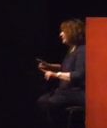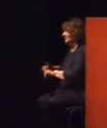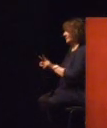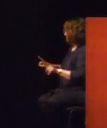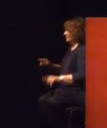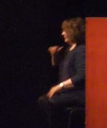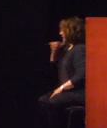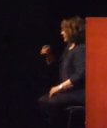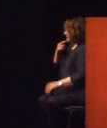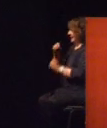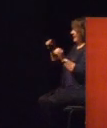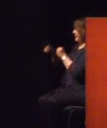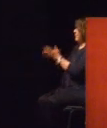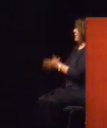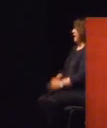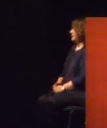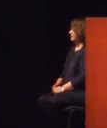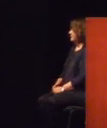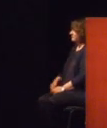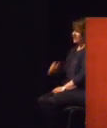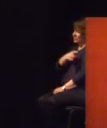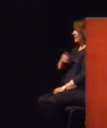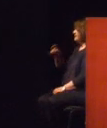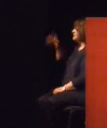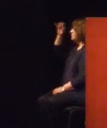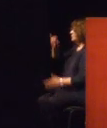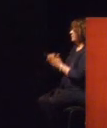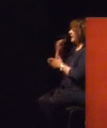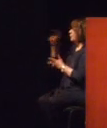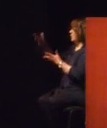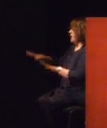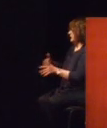But he directed us to assume that this will pass.